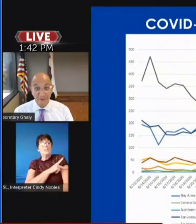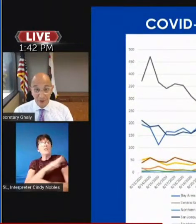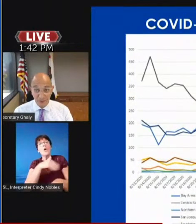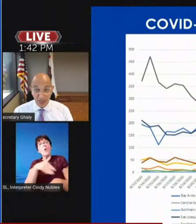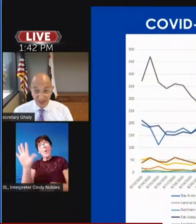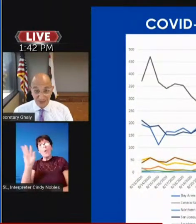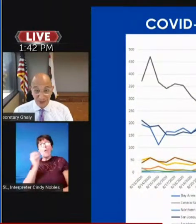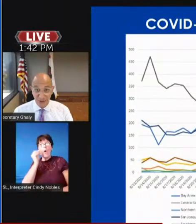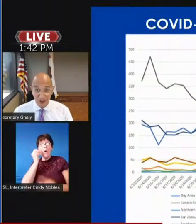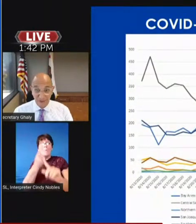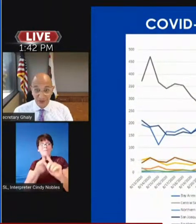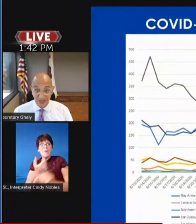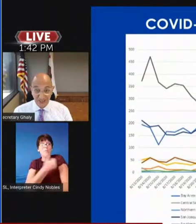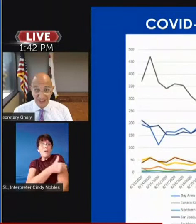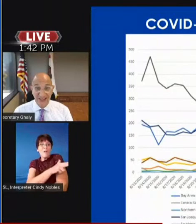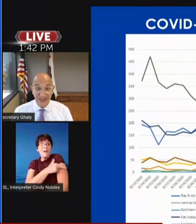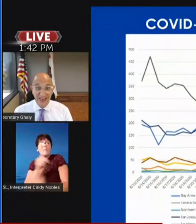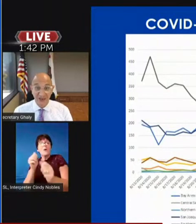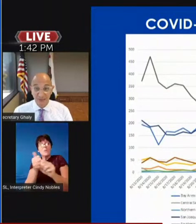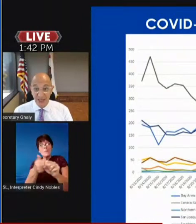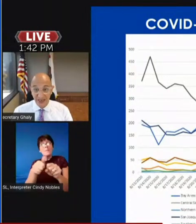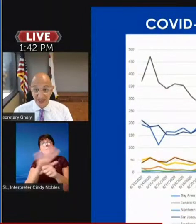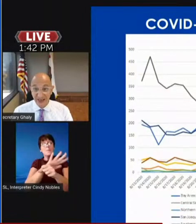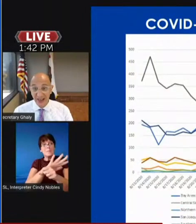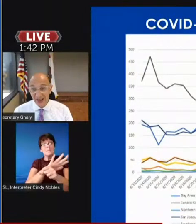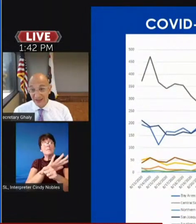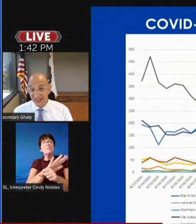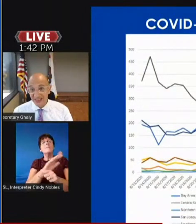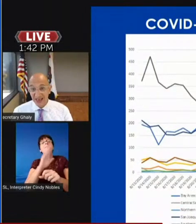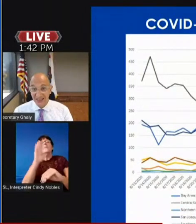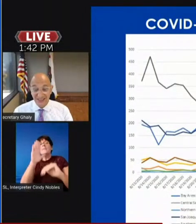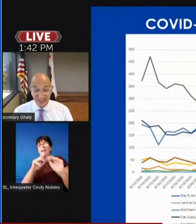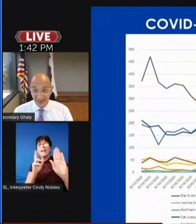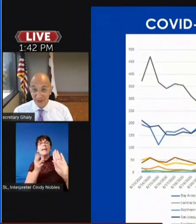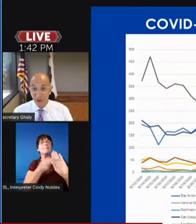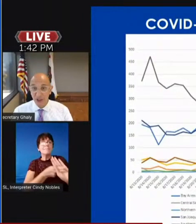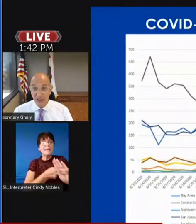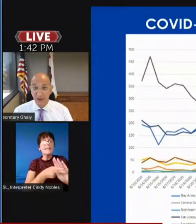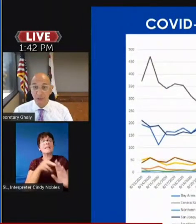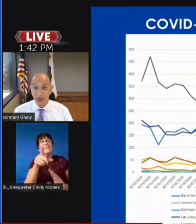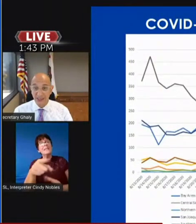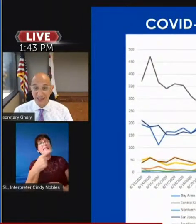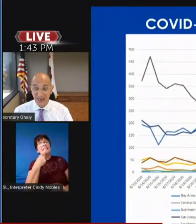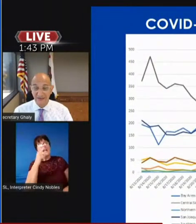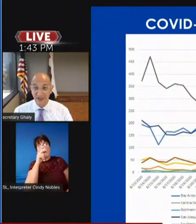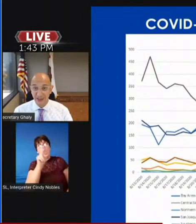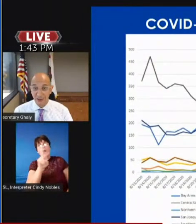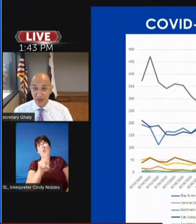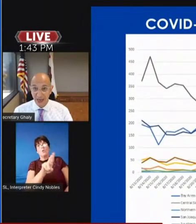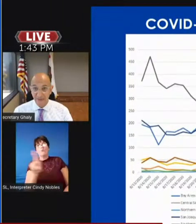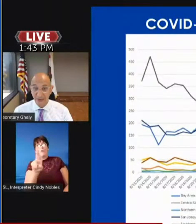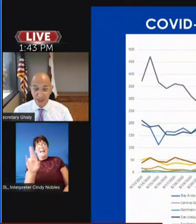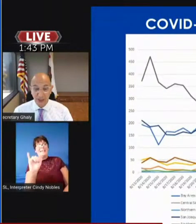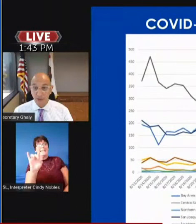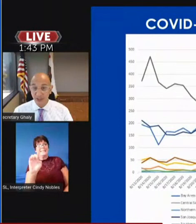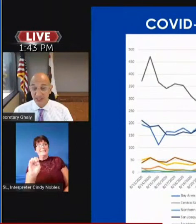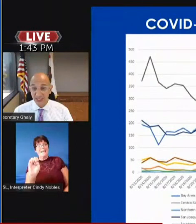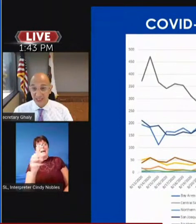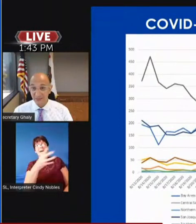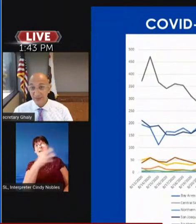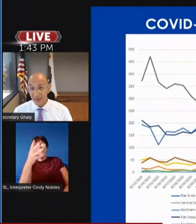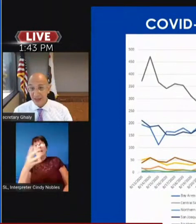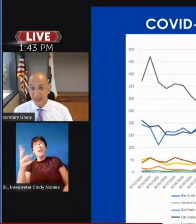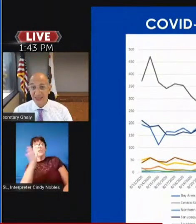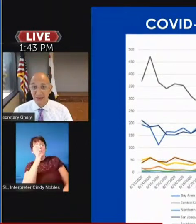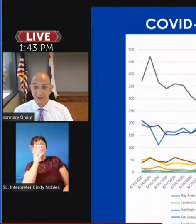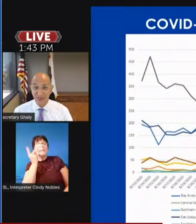home from the hospital with COVID-19 that get admitted. And this slide, same, look at the right side of the graph, you will